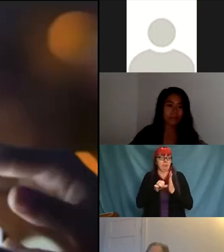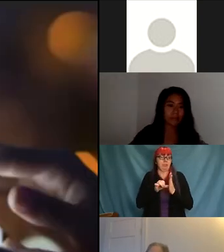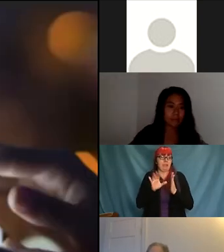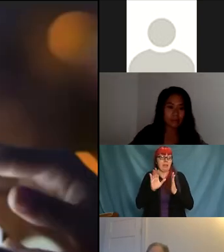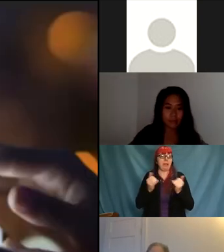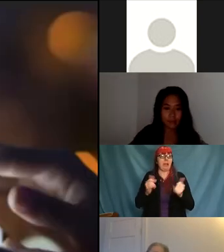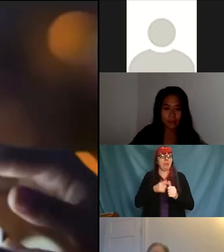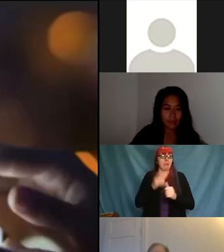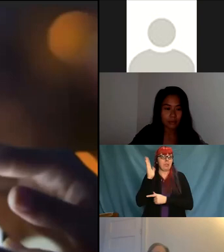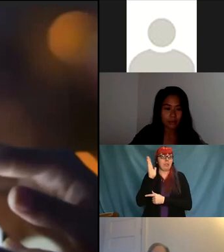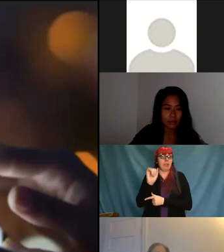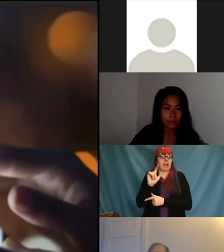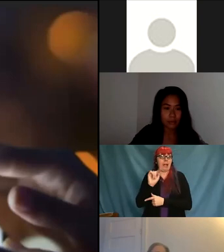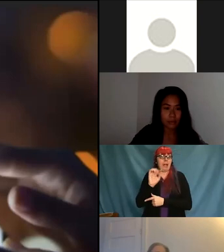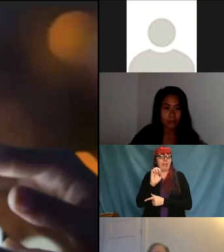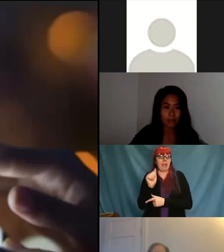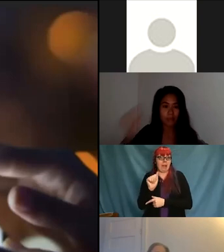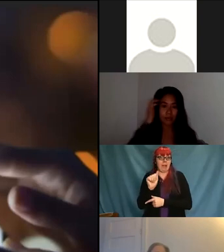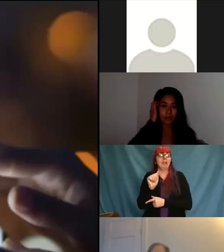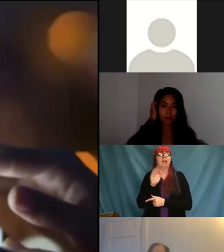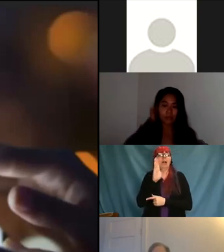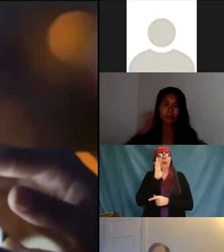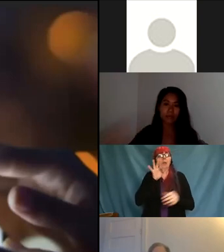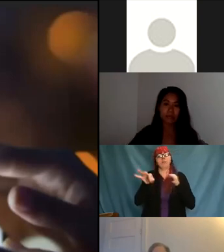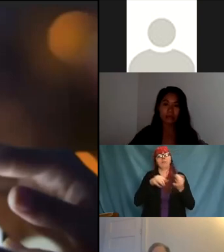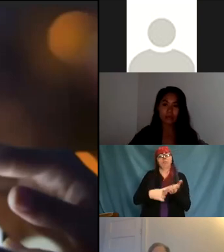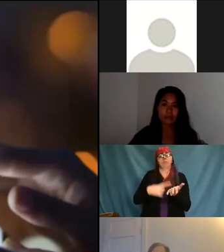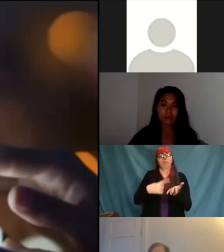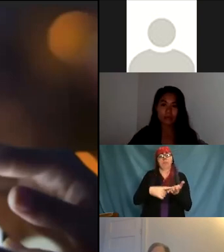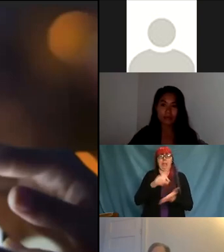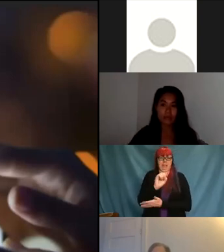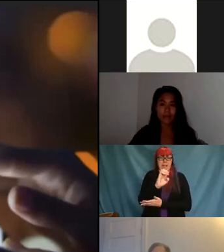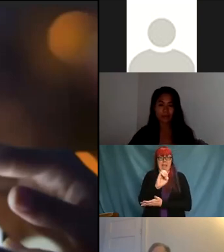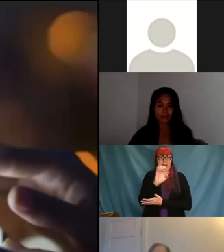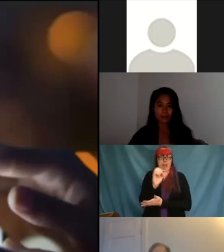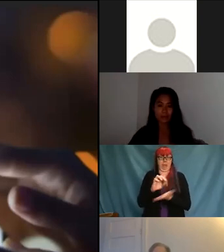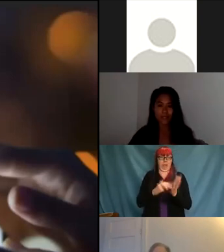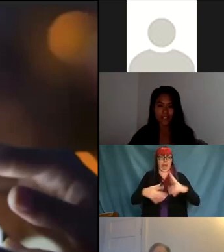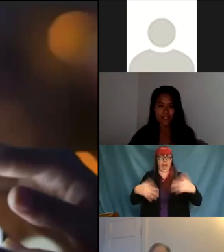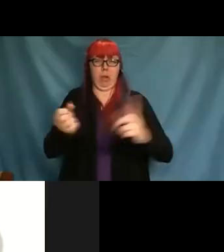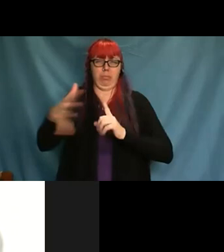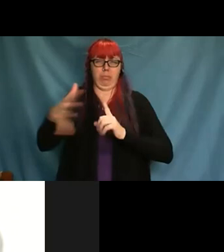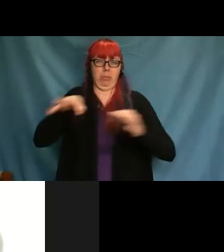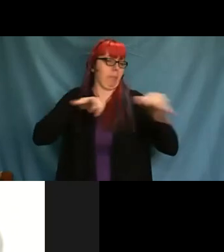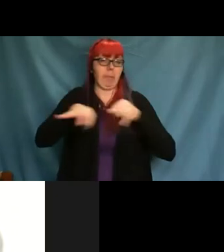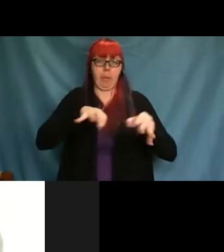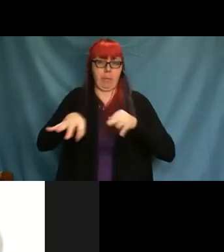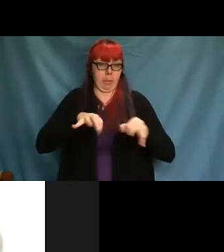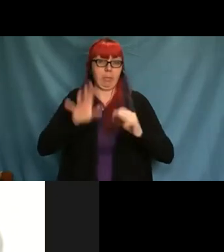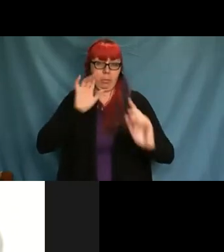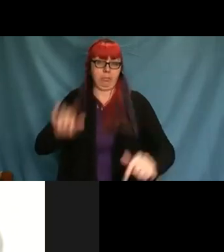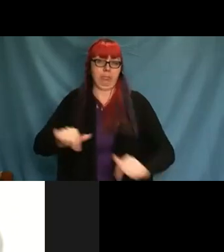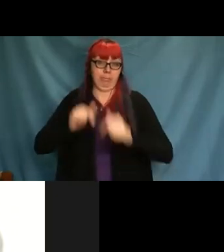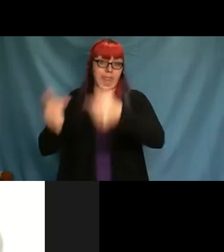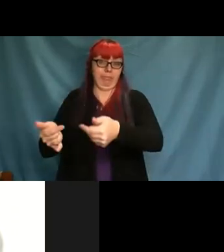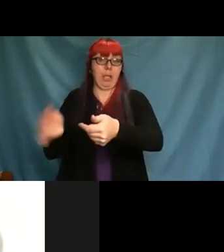and she's going to take us through what's the details on search engine optimization best practices. Sure. And then I'm just going to take a